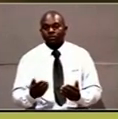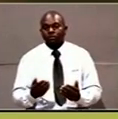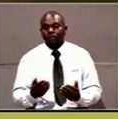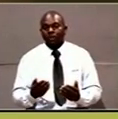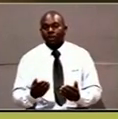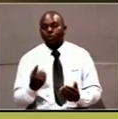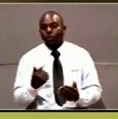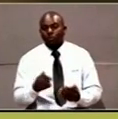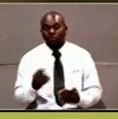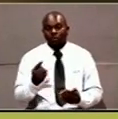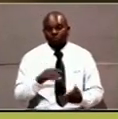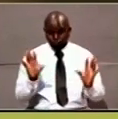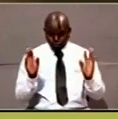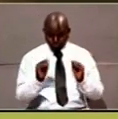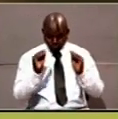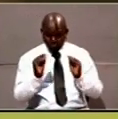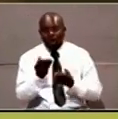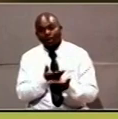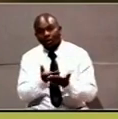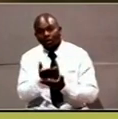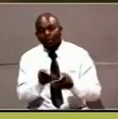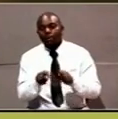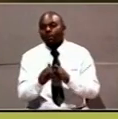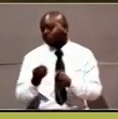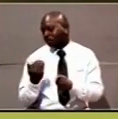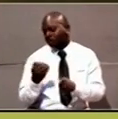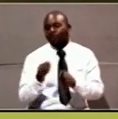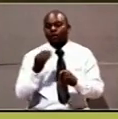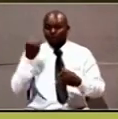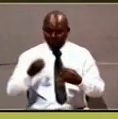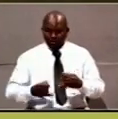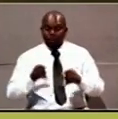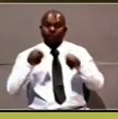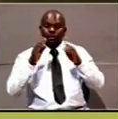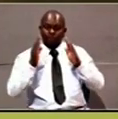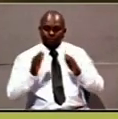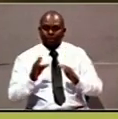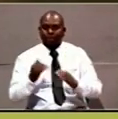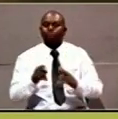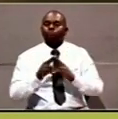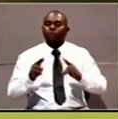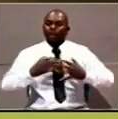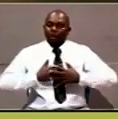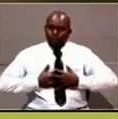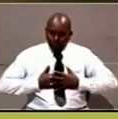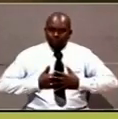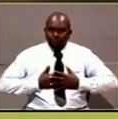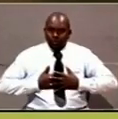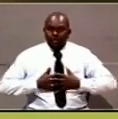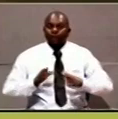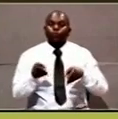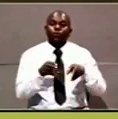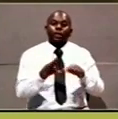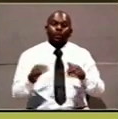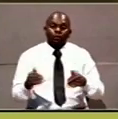that's who we are, and that's what we're about. And I think last point I'd like to make in this regard is that we are very, very pleased with the way that